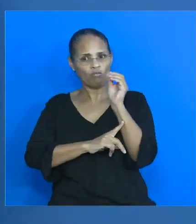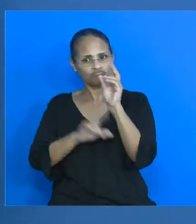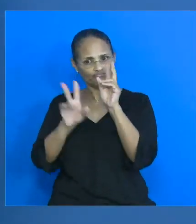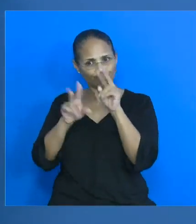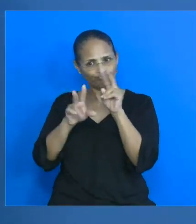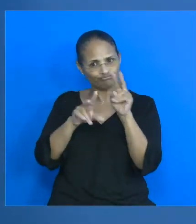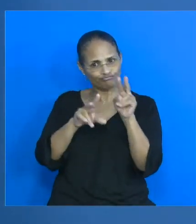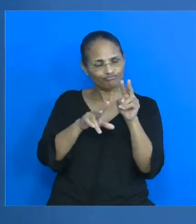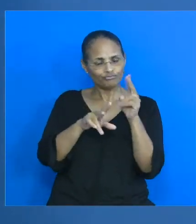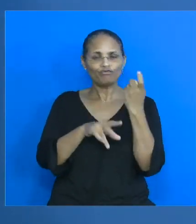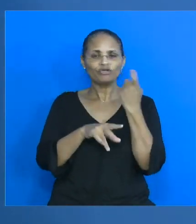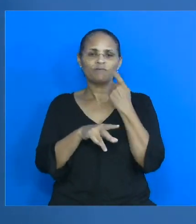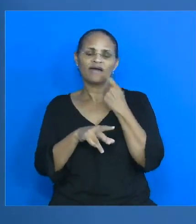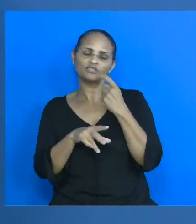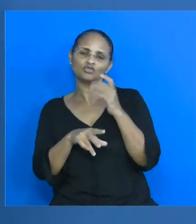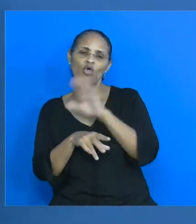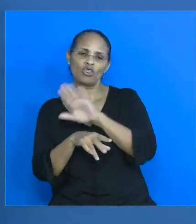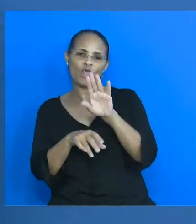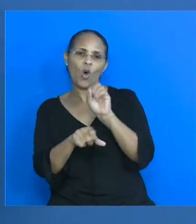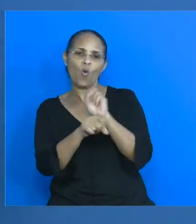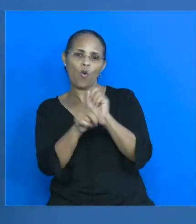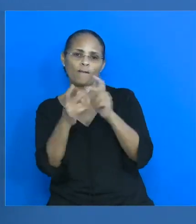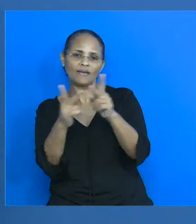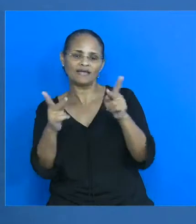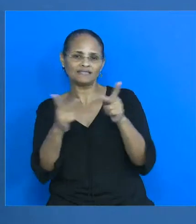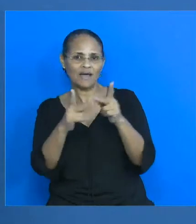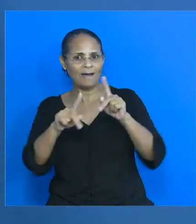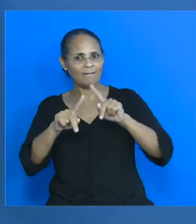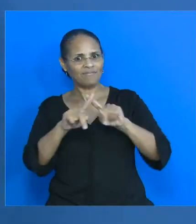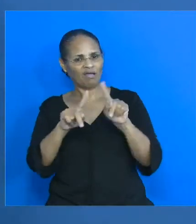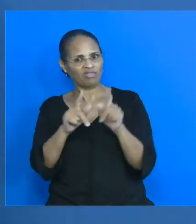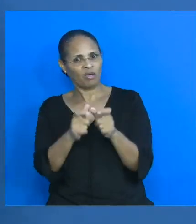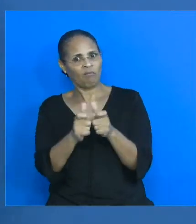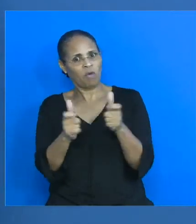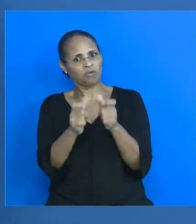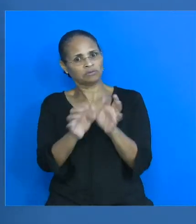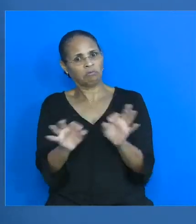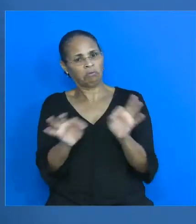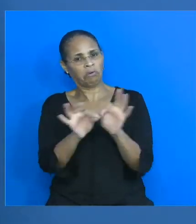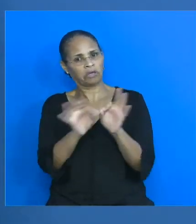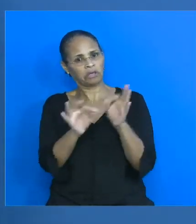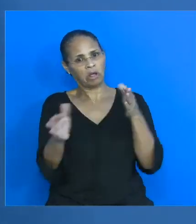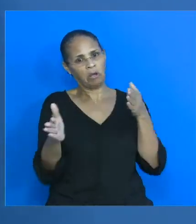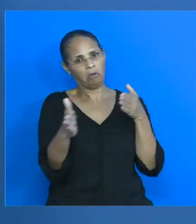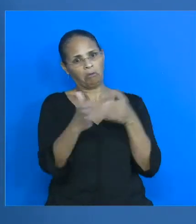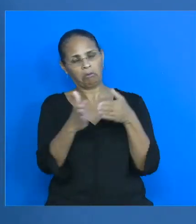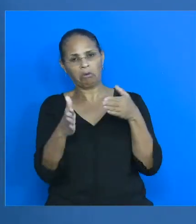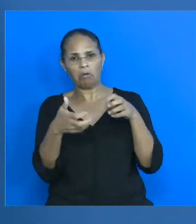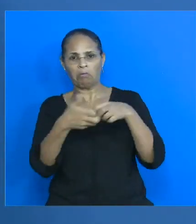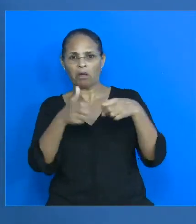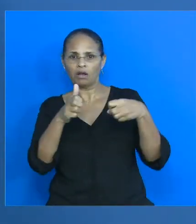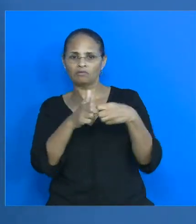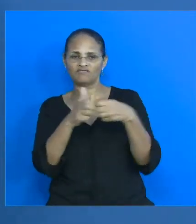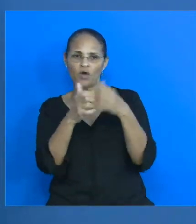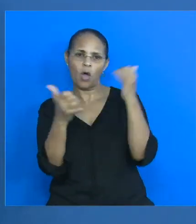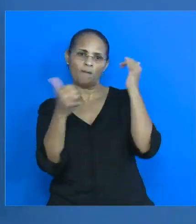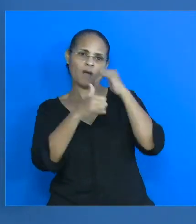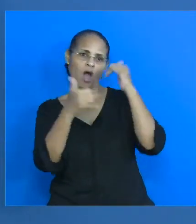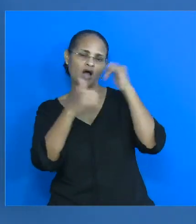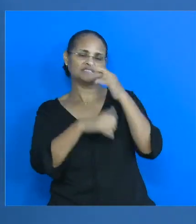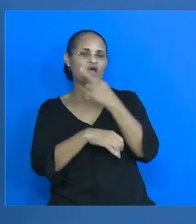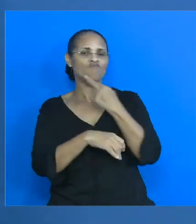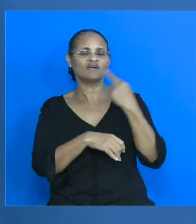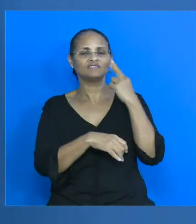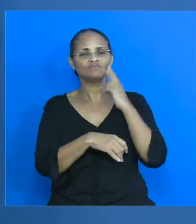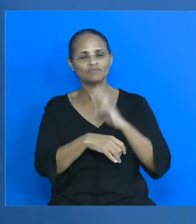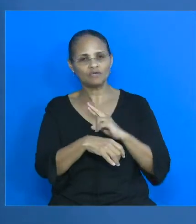respect to their workplace. The biggest infractions that we are observing are with respect to the bars and the restaurants. So insofar as